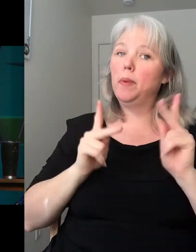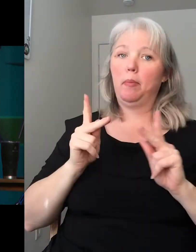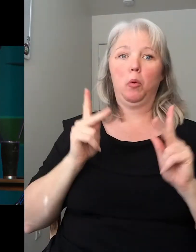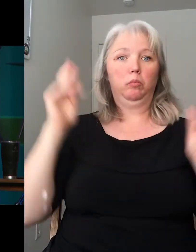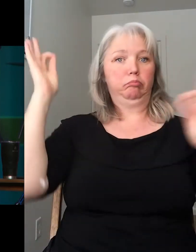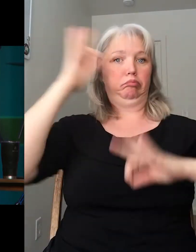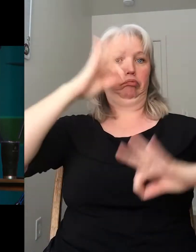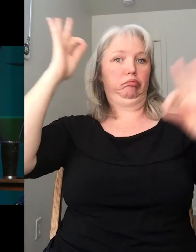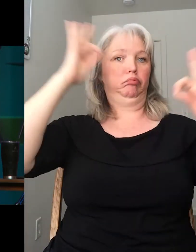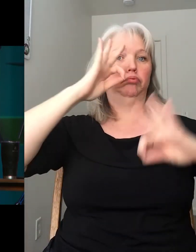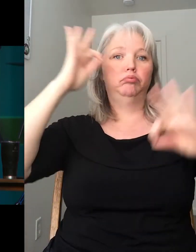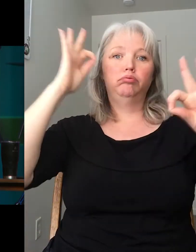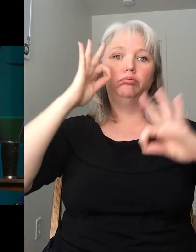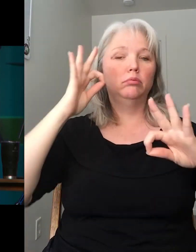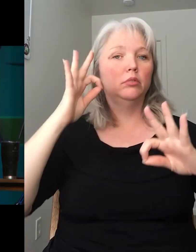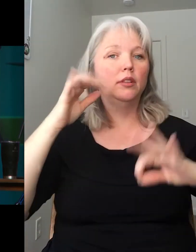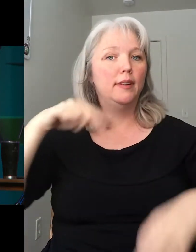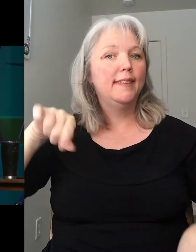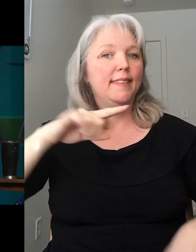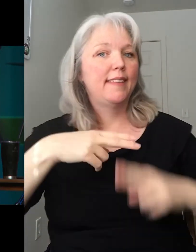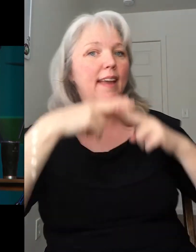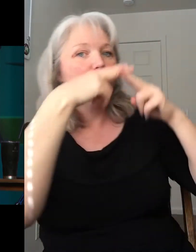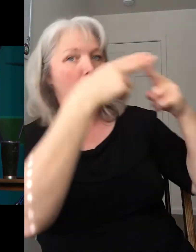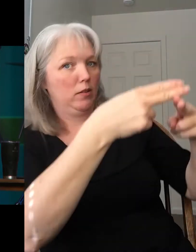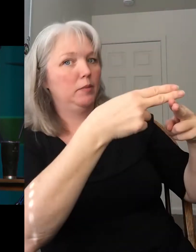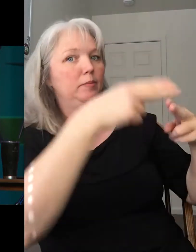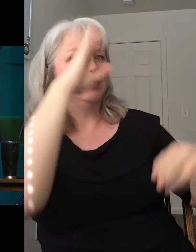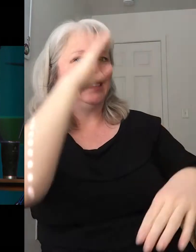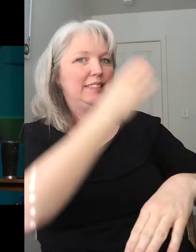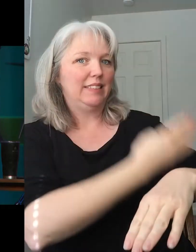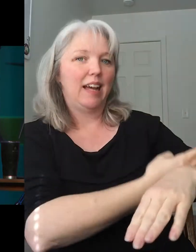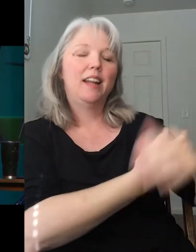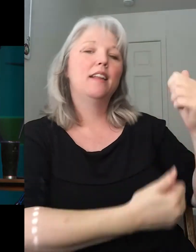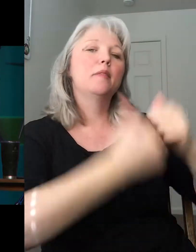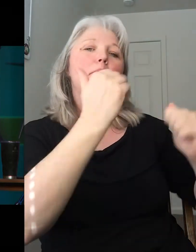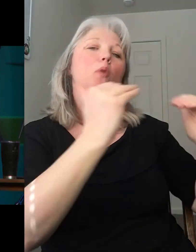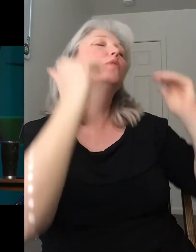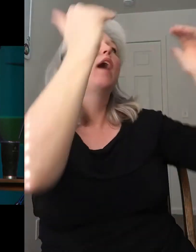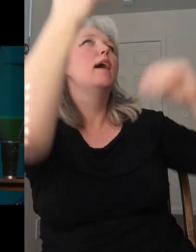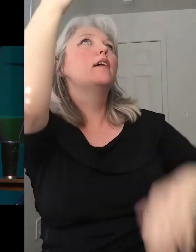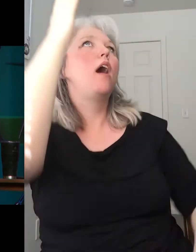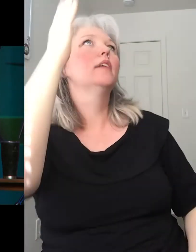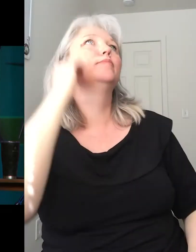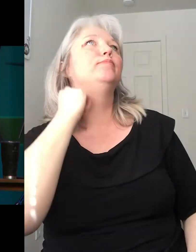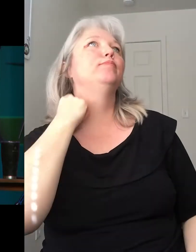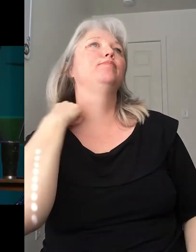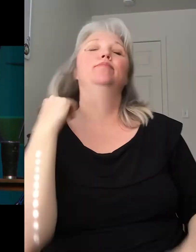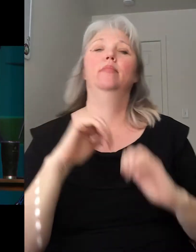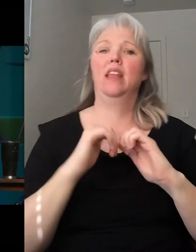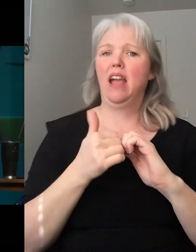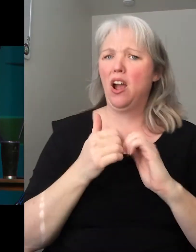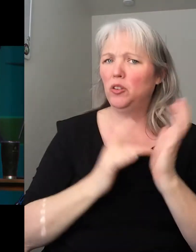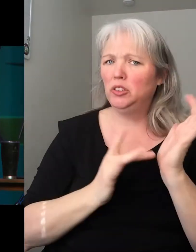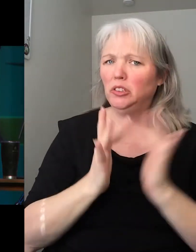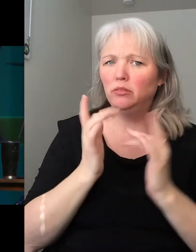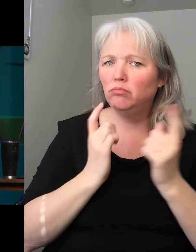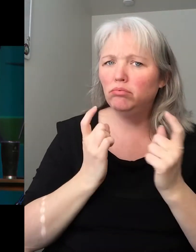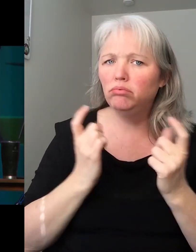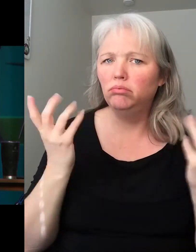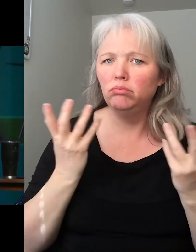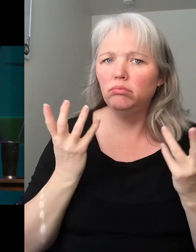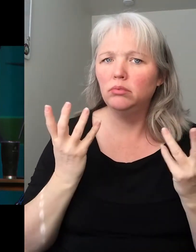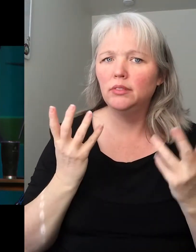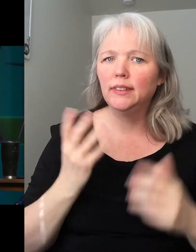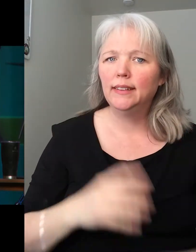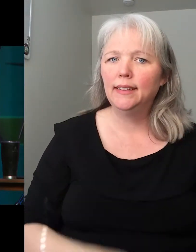nobody else could have known. They called him the Son of the Most High God. How did Jesus handle him? He